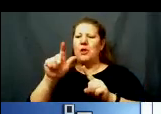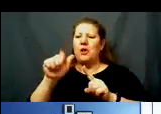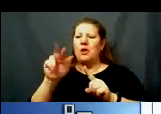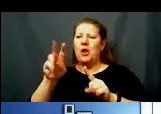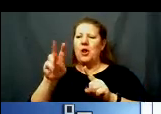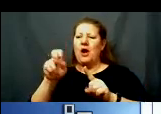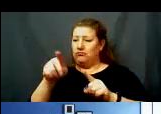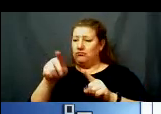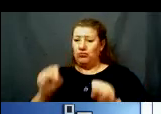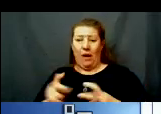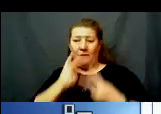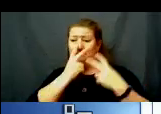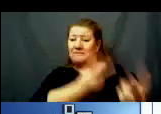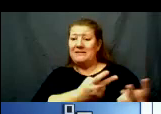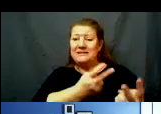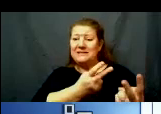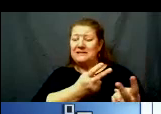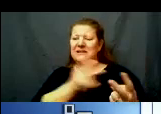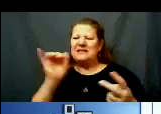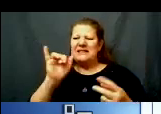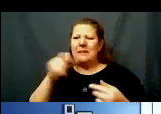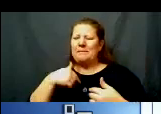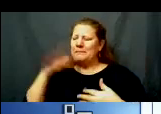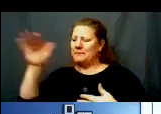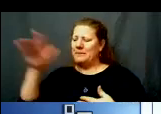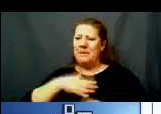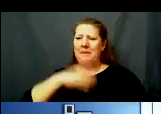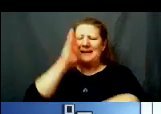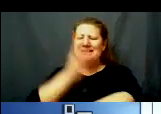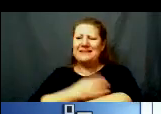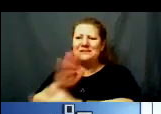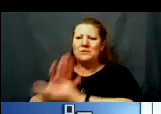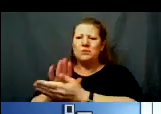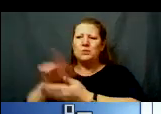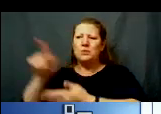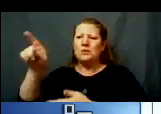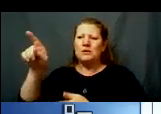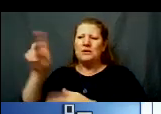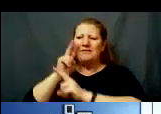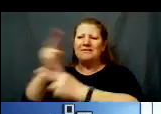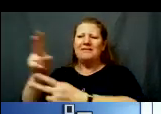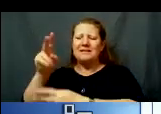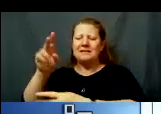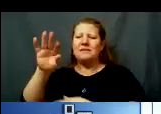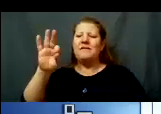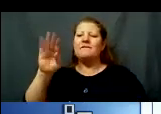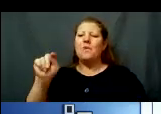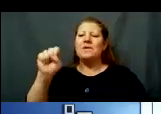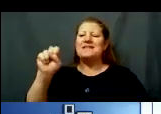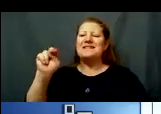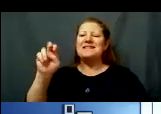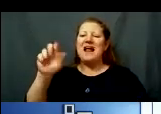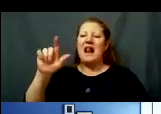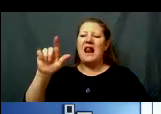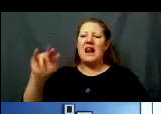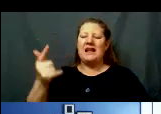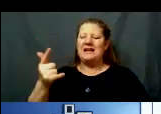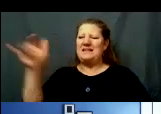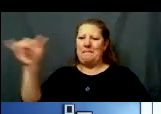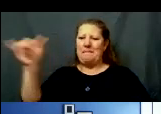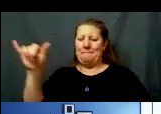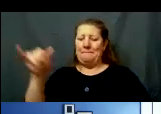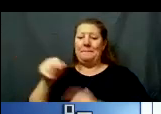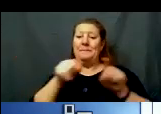like the place I mentioned in the state of Minnesota, Fort Snelling. This was a concentration